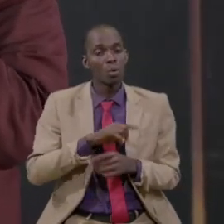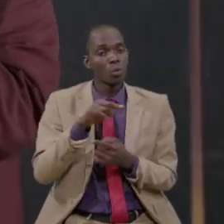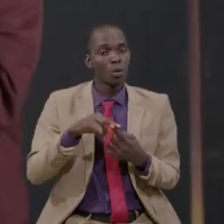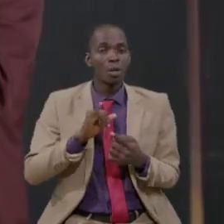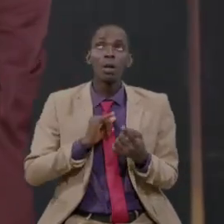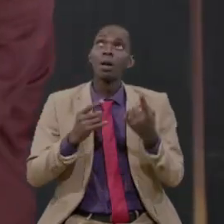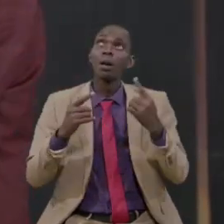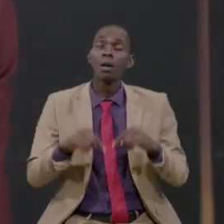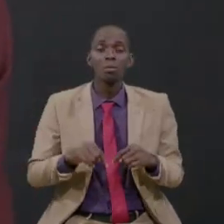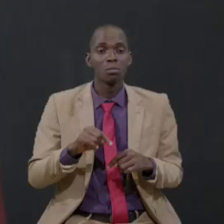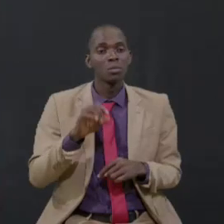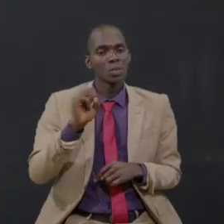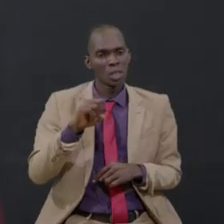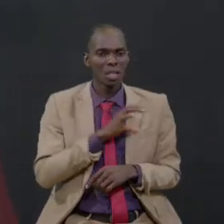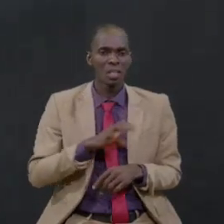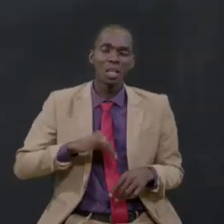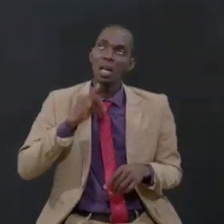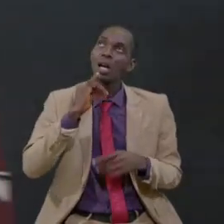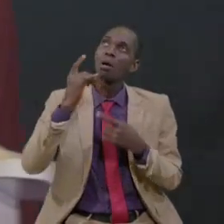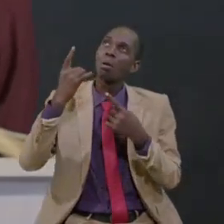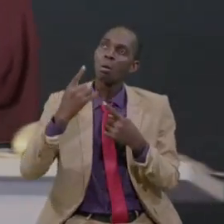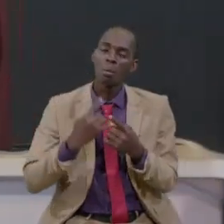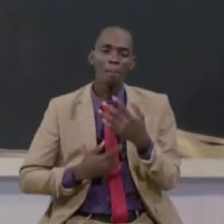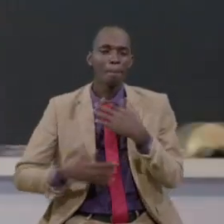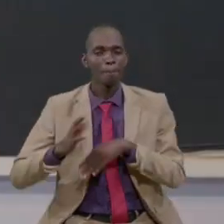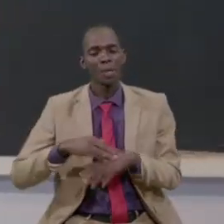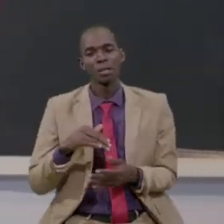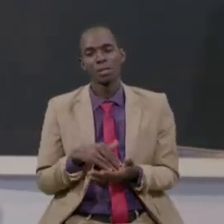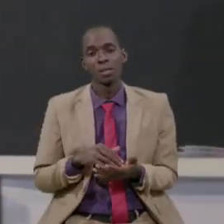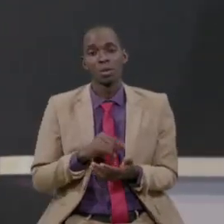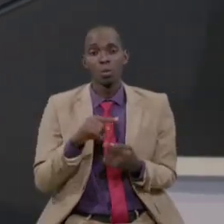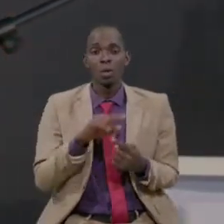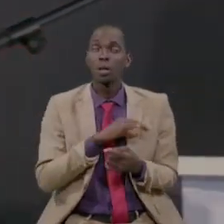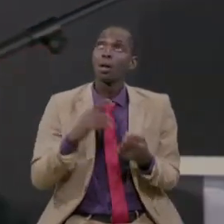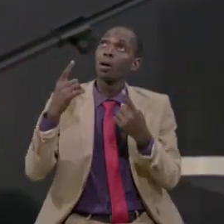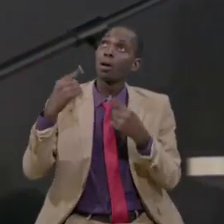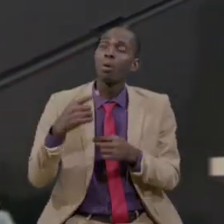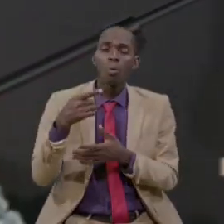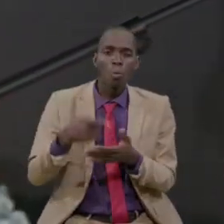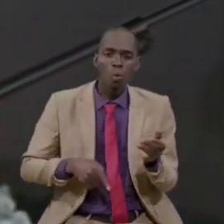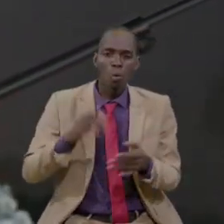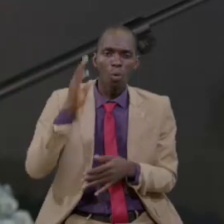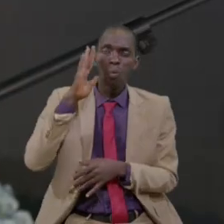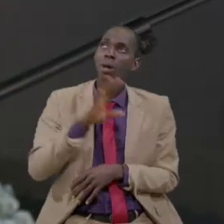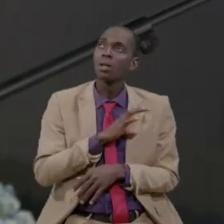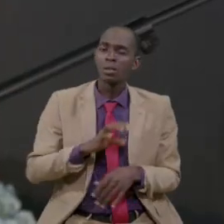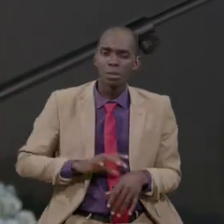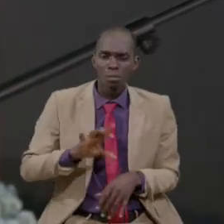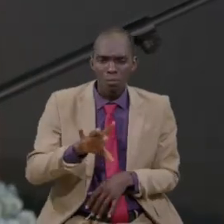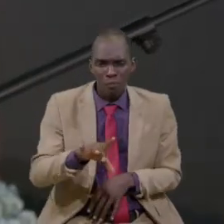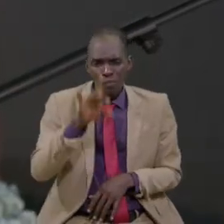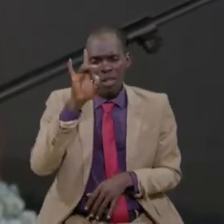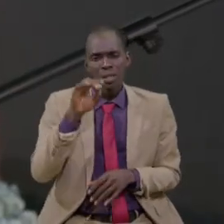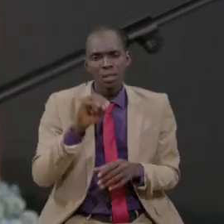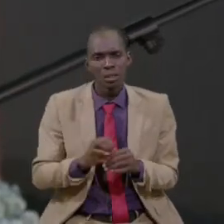again. And what will he find in our lives? What will he find in the lives of the people